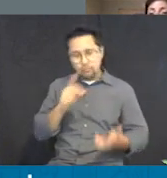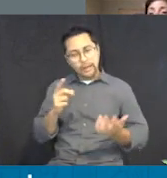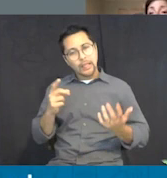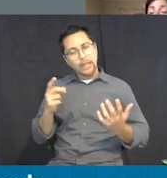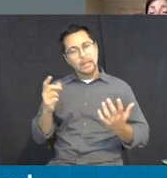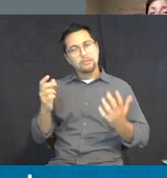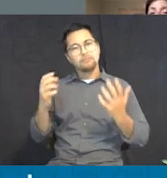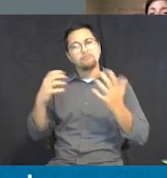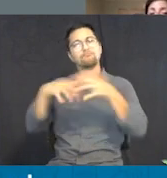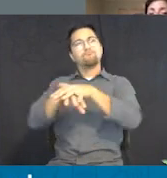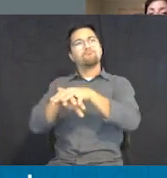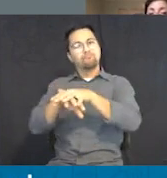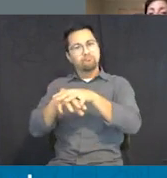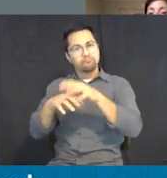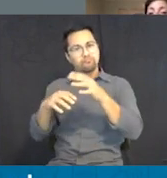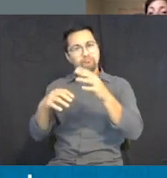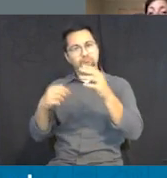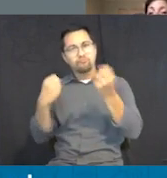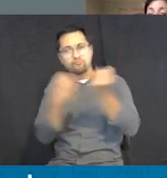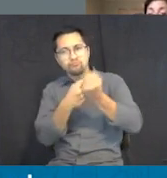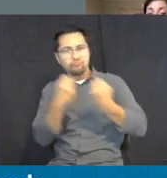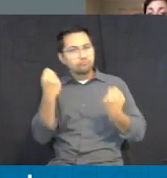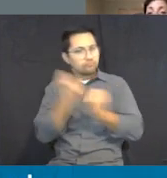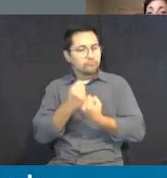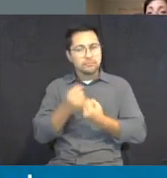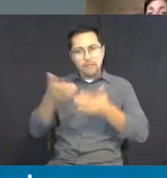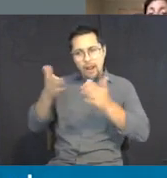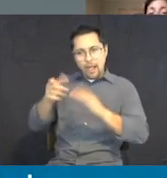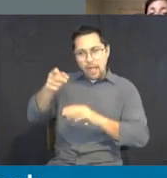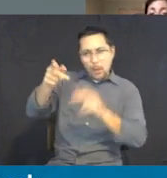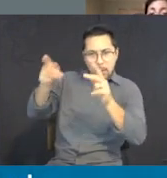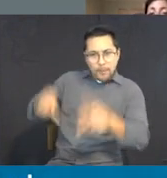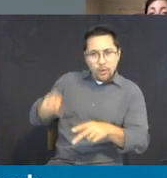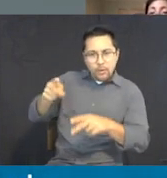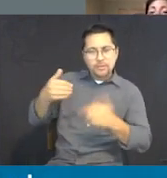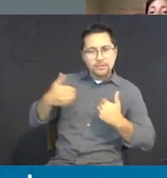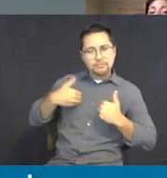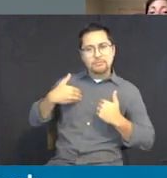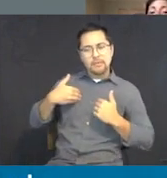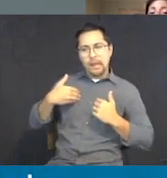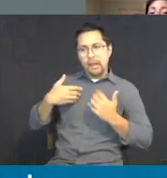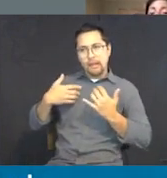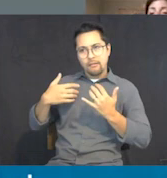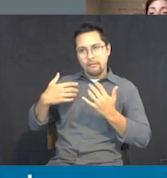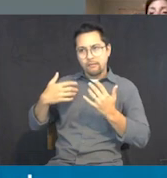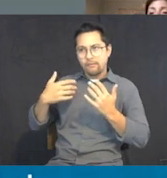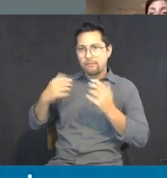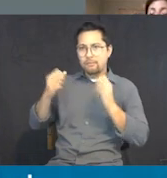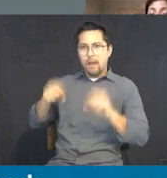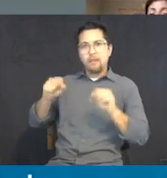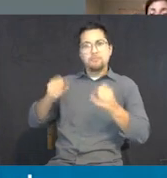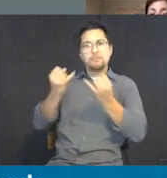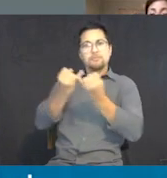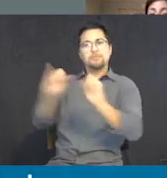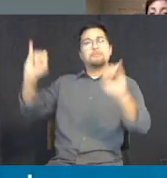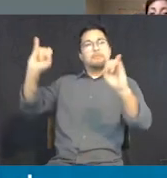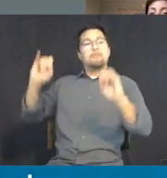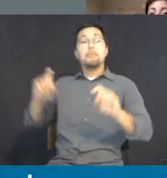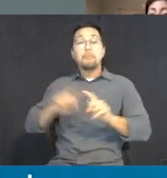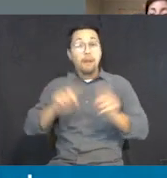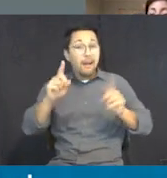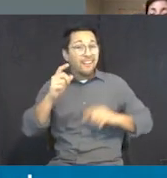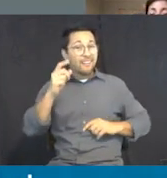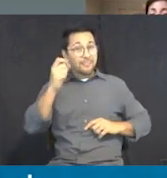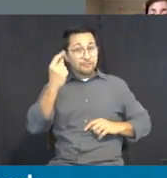support, over supporting or support just in case, but when it's truly needed, support can be reached and the